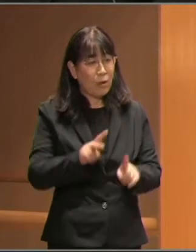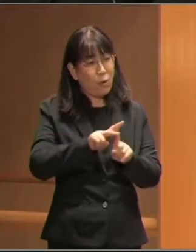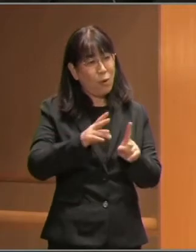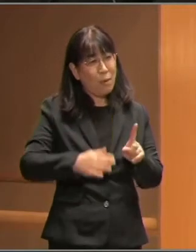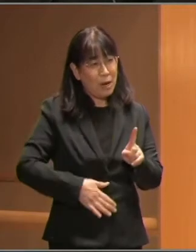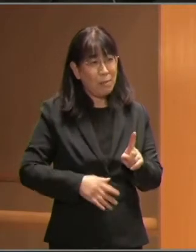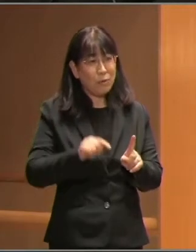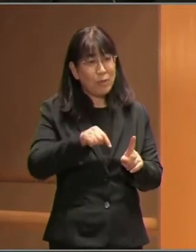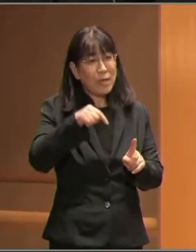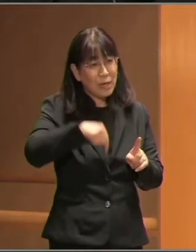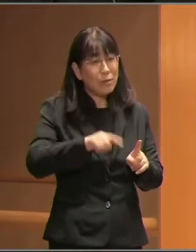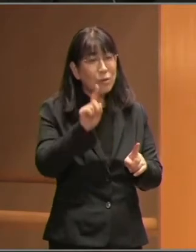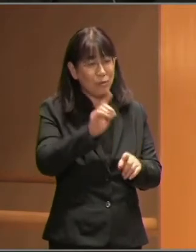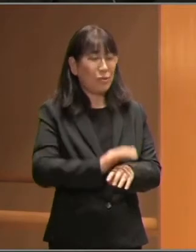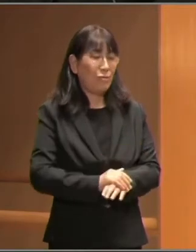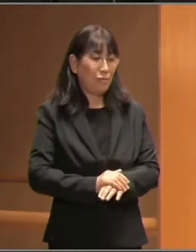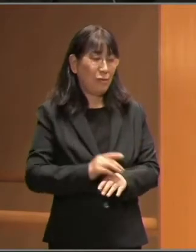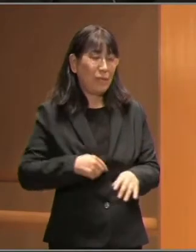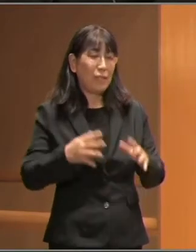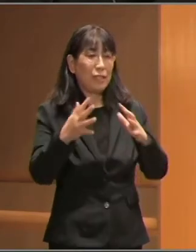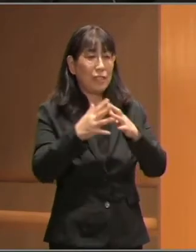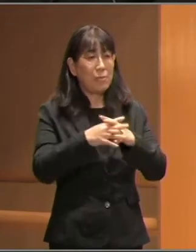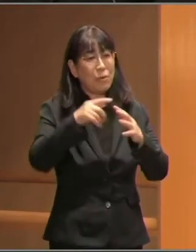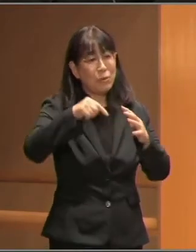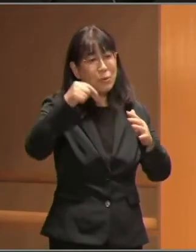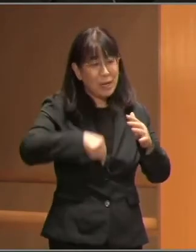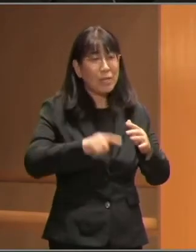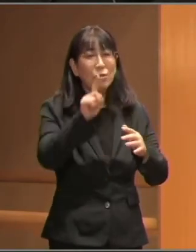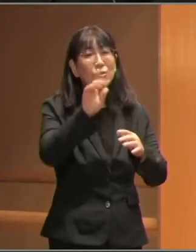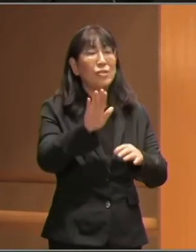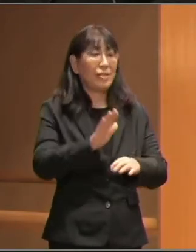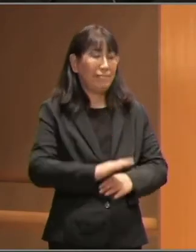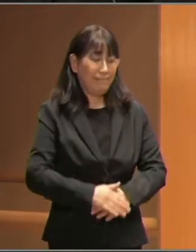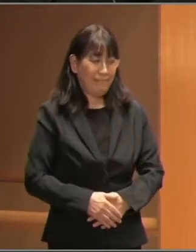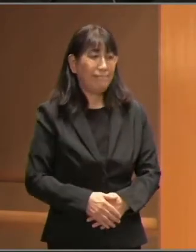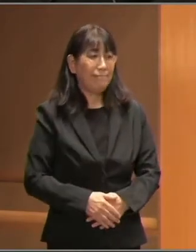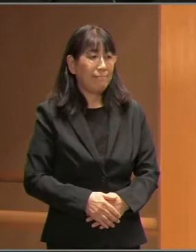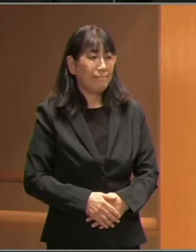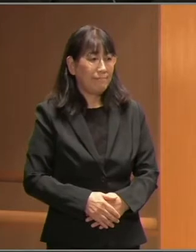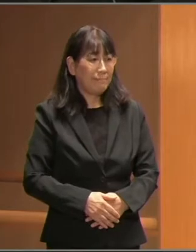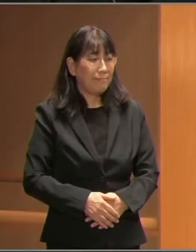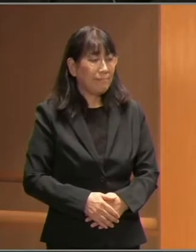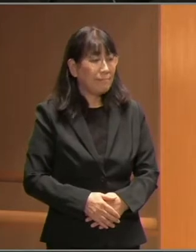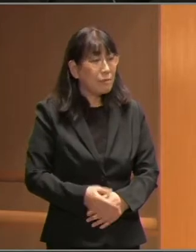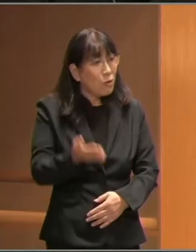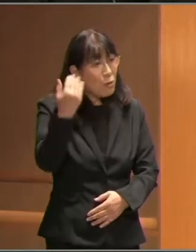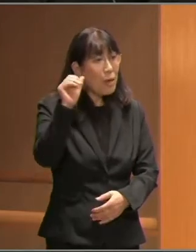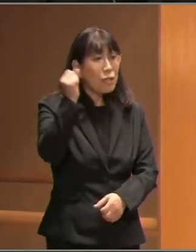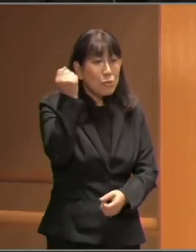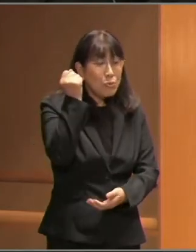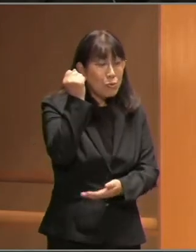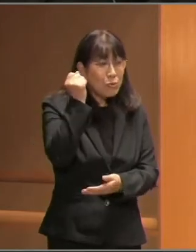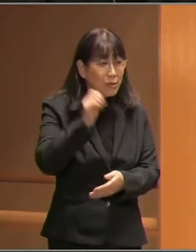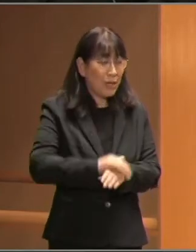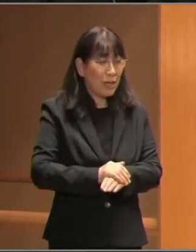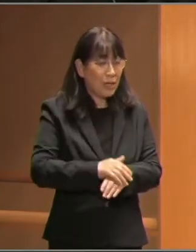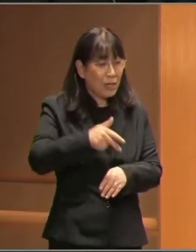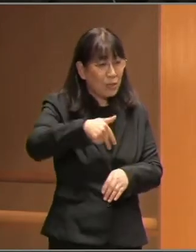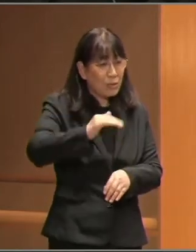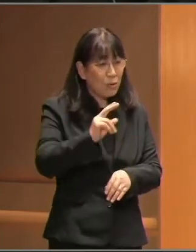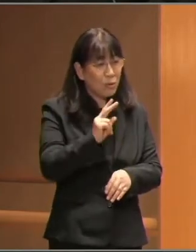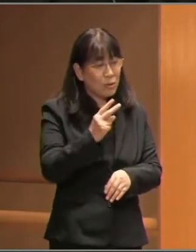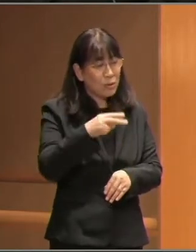This here, Obara is one of them, and then Ise is also one of them. And then the other day on